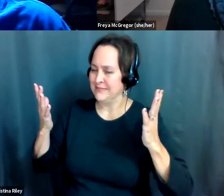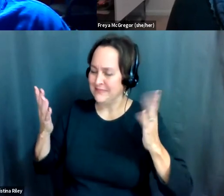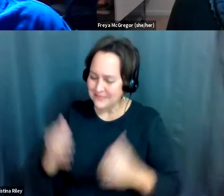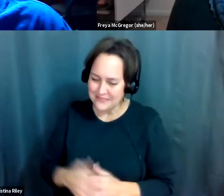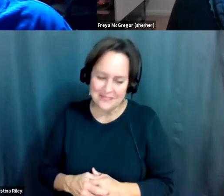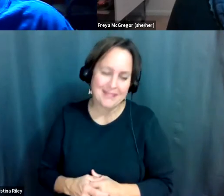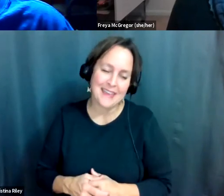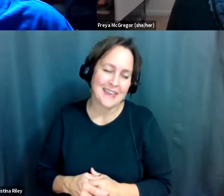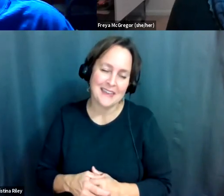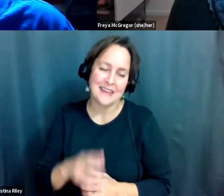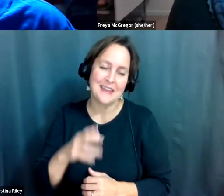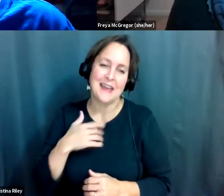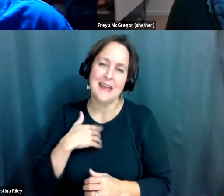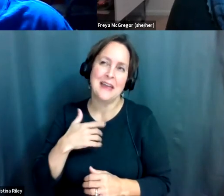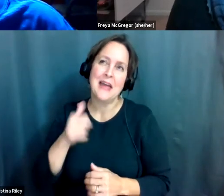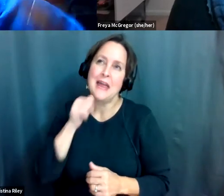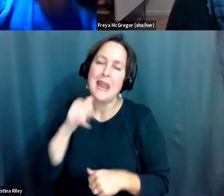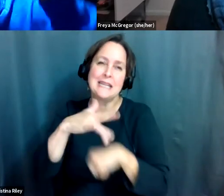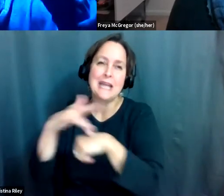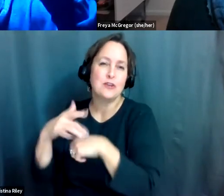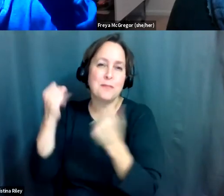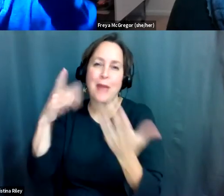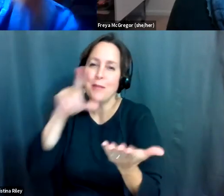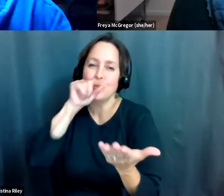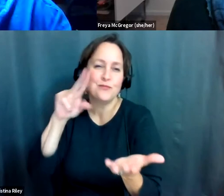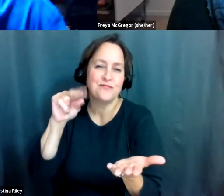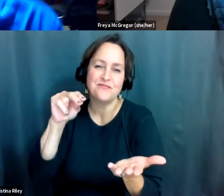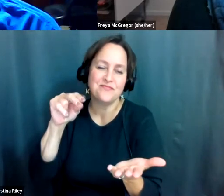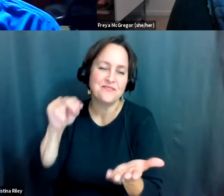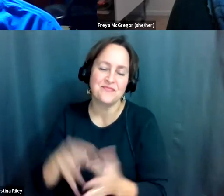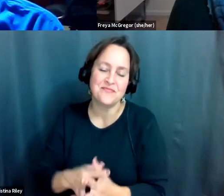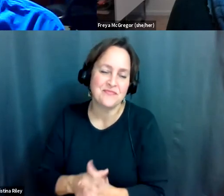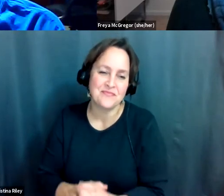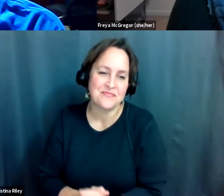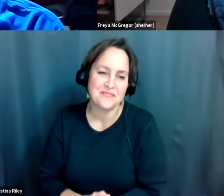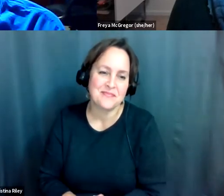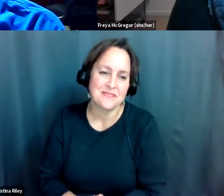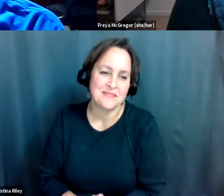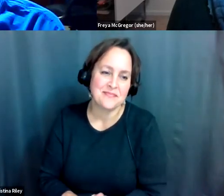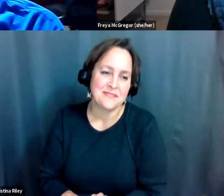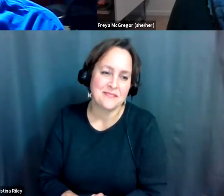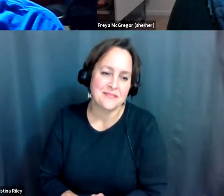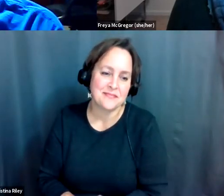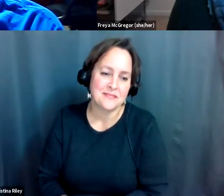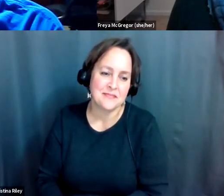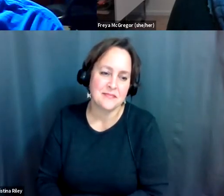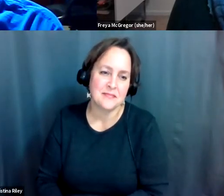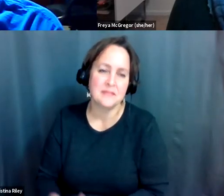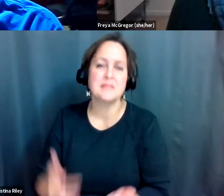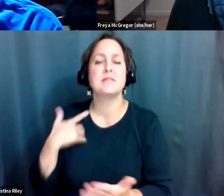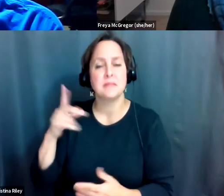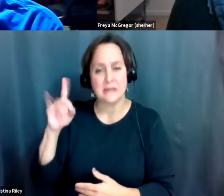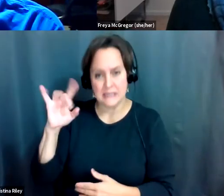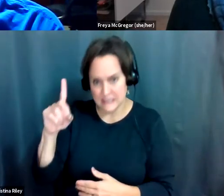But so no, I have not had a whole lot of, I, I have, um, had the opportunity to examine,